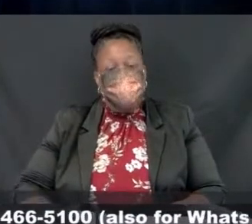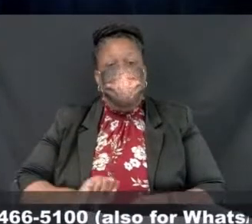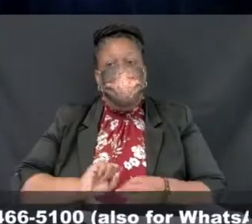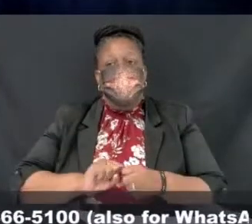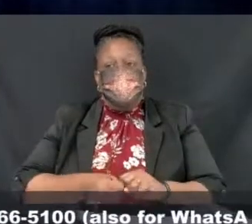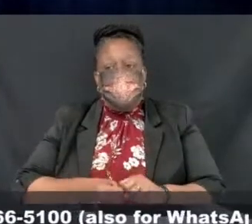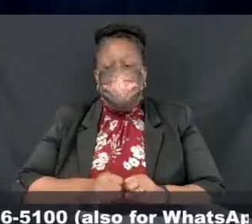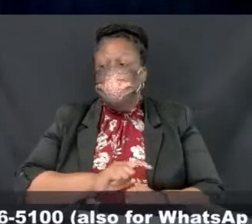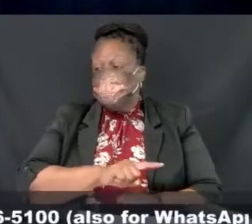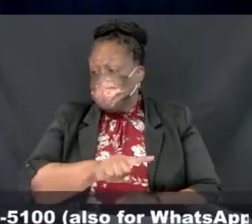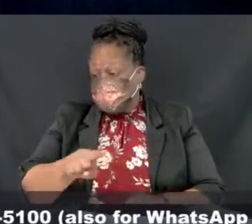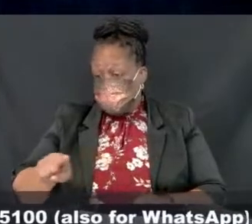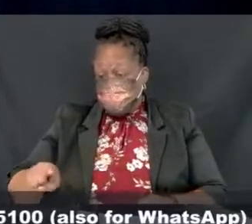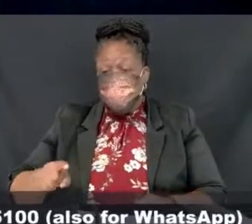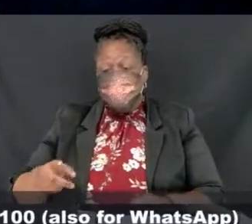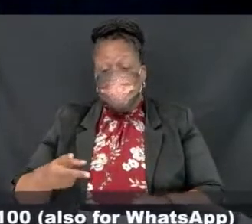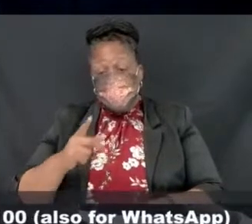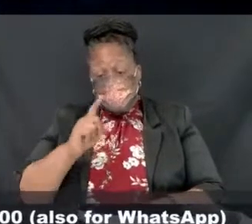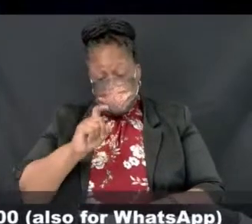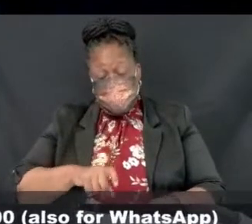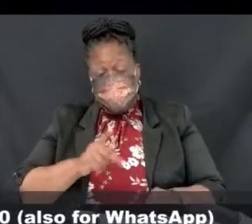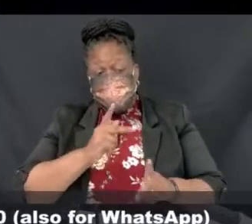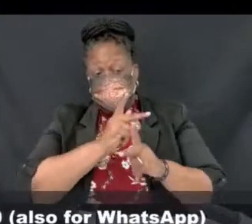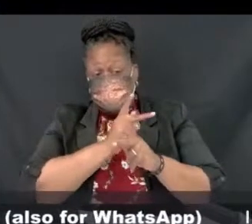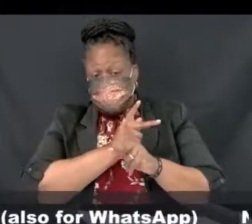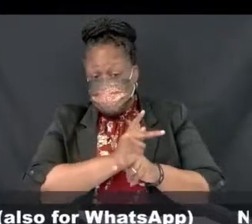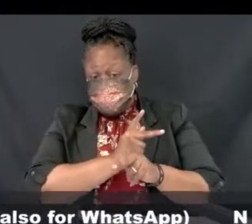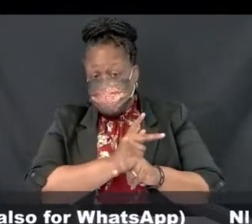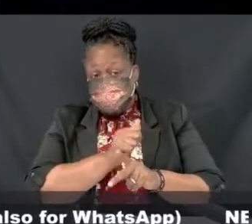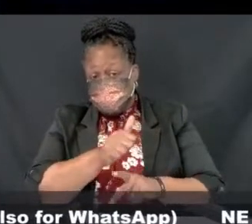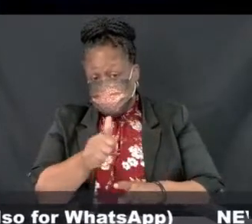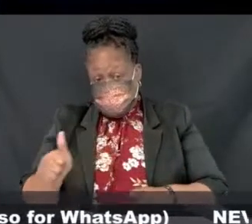physical safety and security at these events.